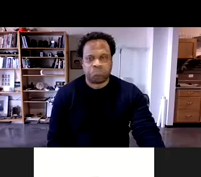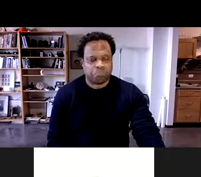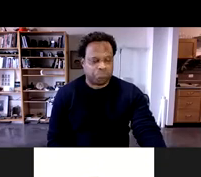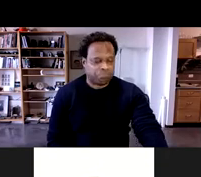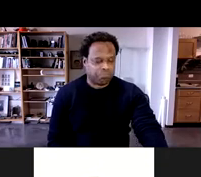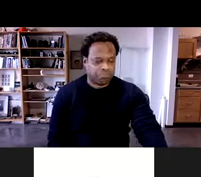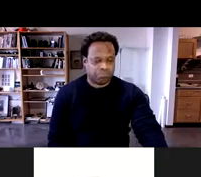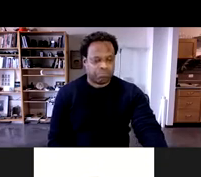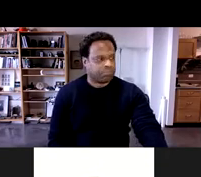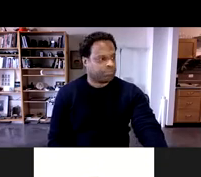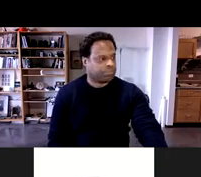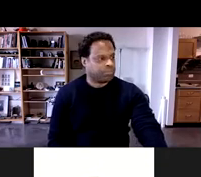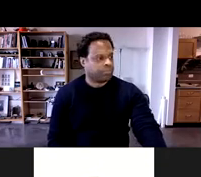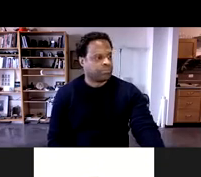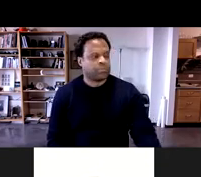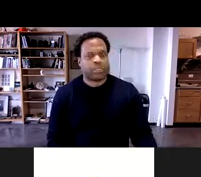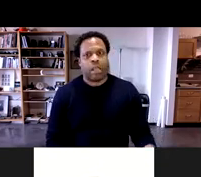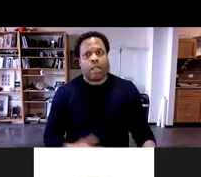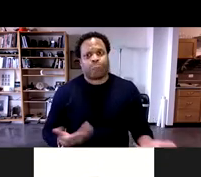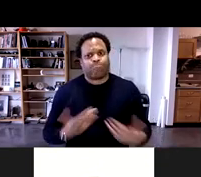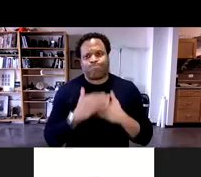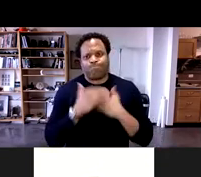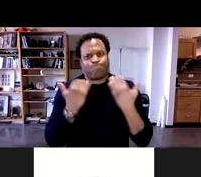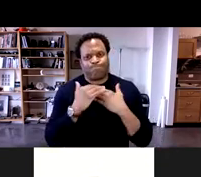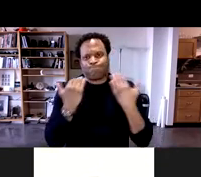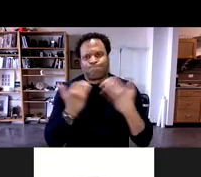Yes, just nod your head, shake your head for now.